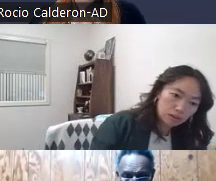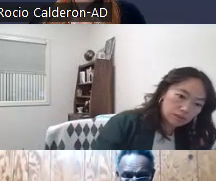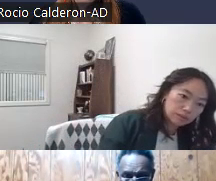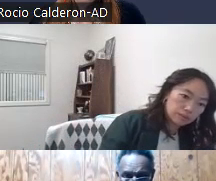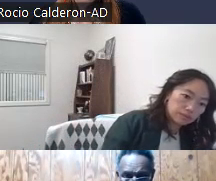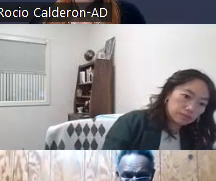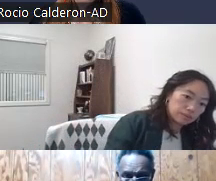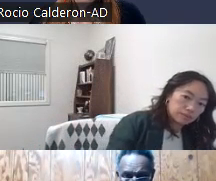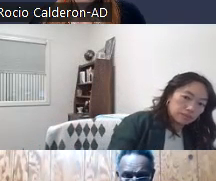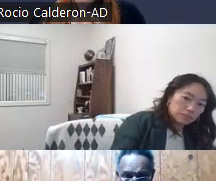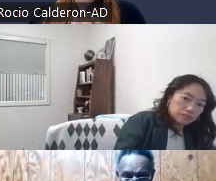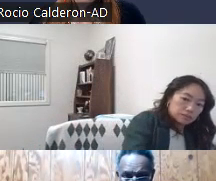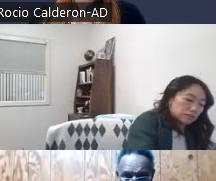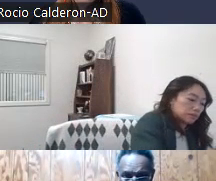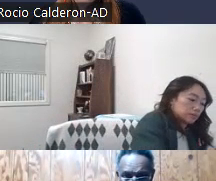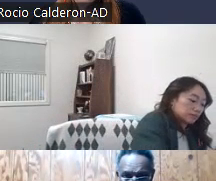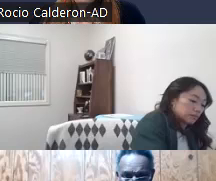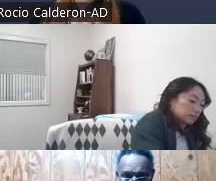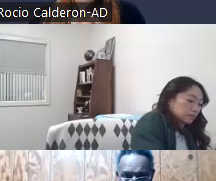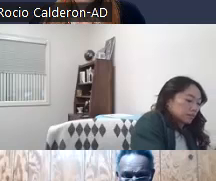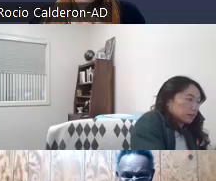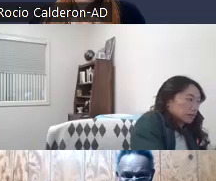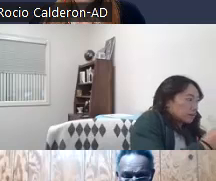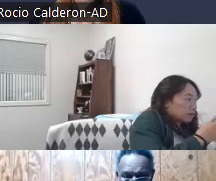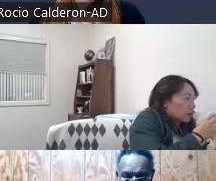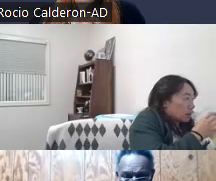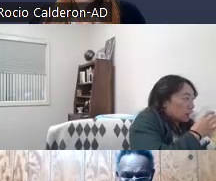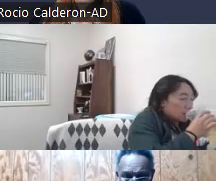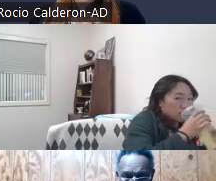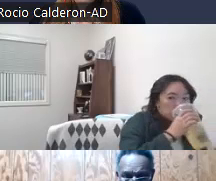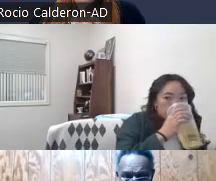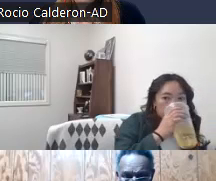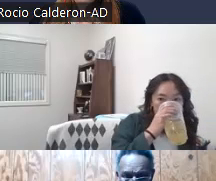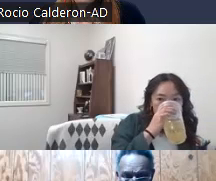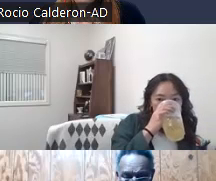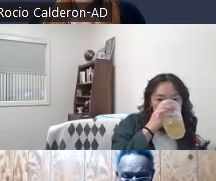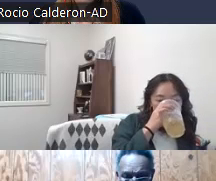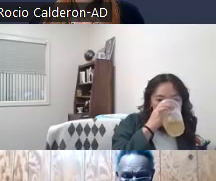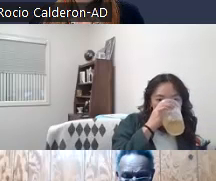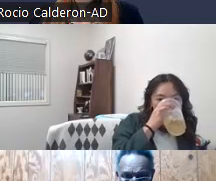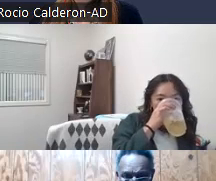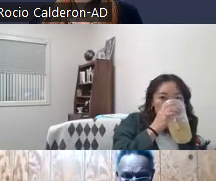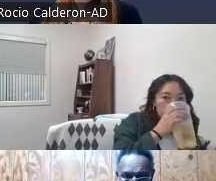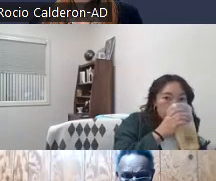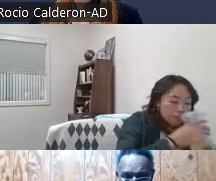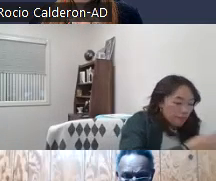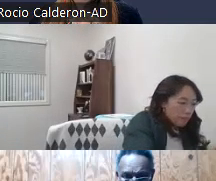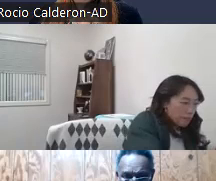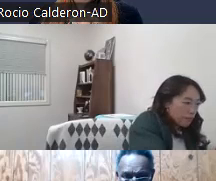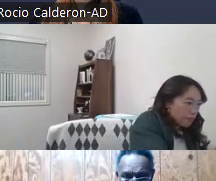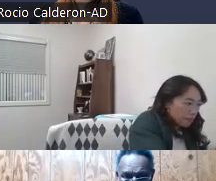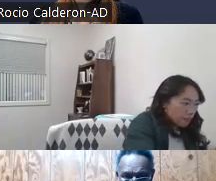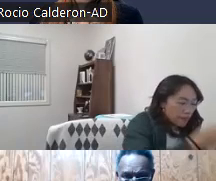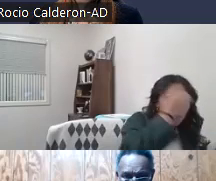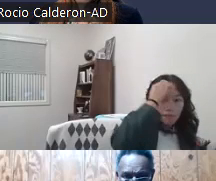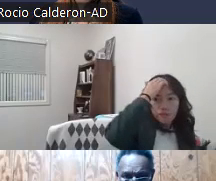I will look to the chat to see if that is of interest and we can jot it down for one of these upcoming months,